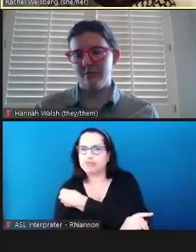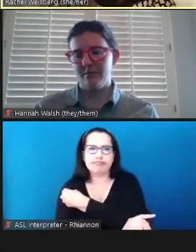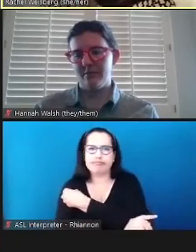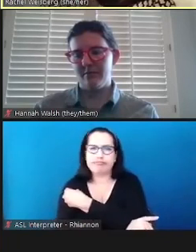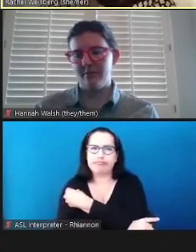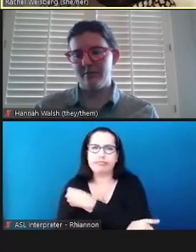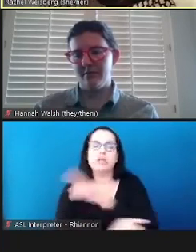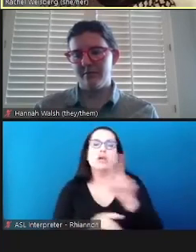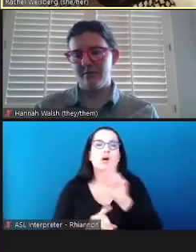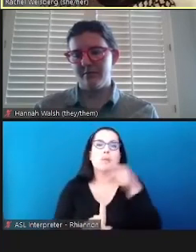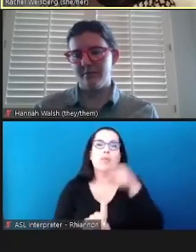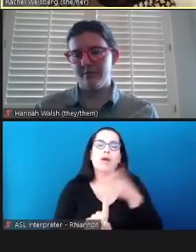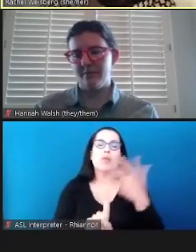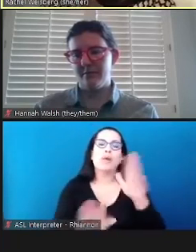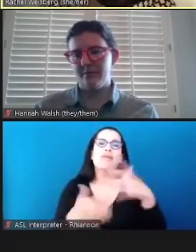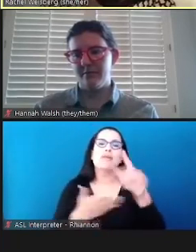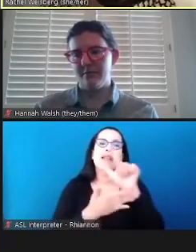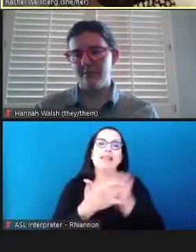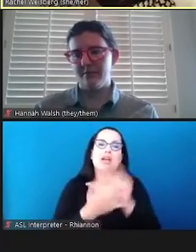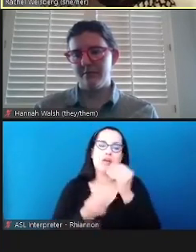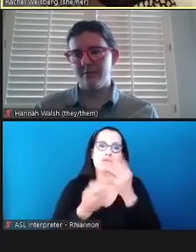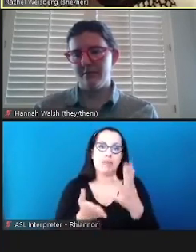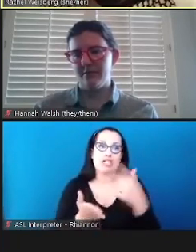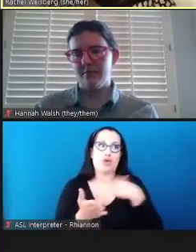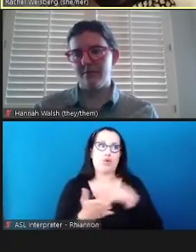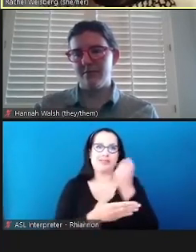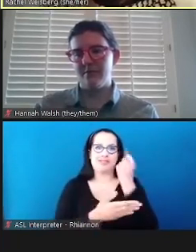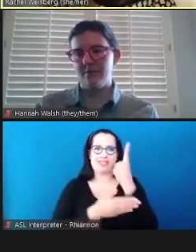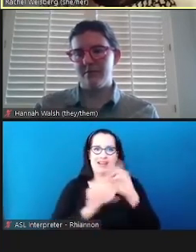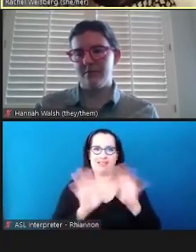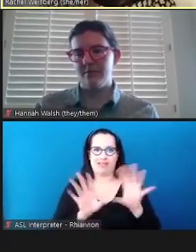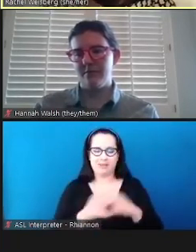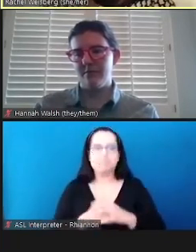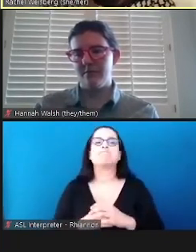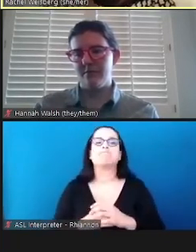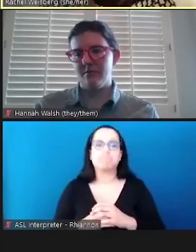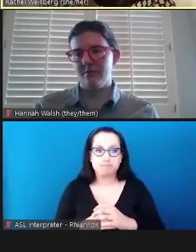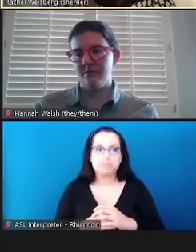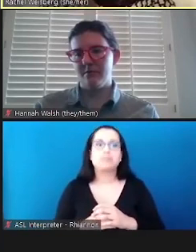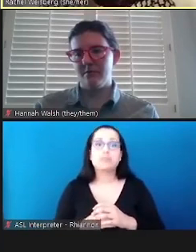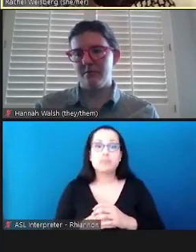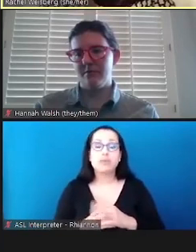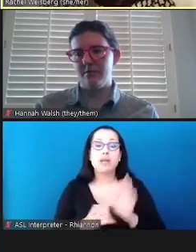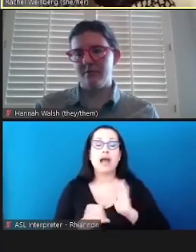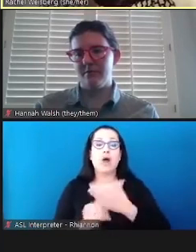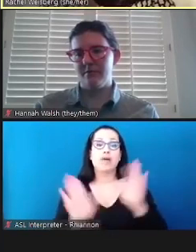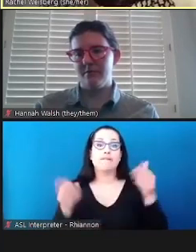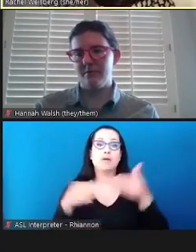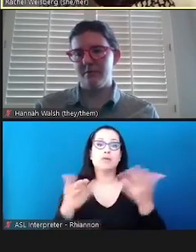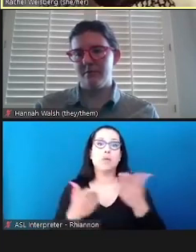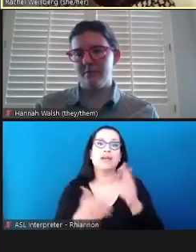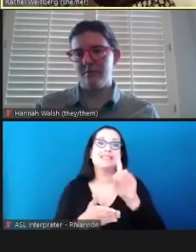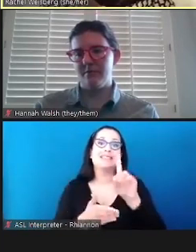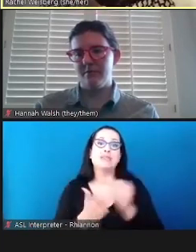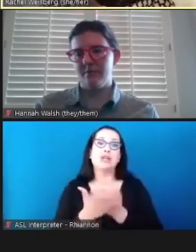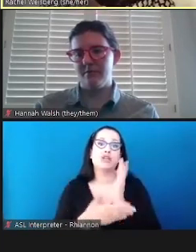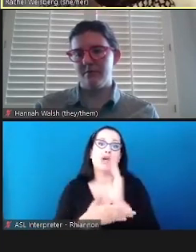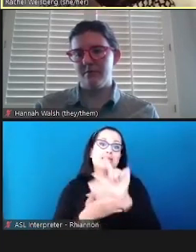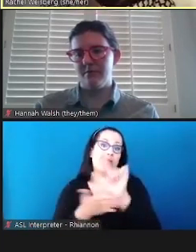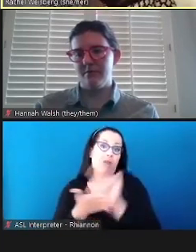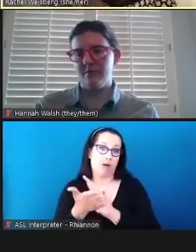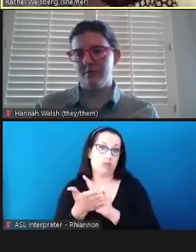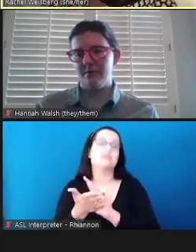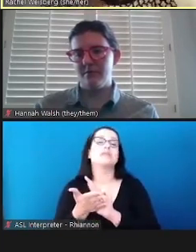the legal information that we best understand. And we're really going to focus on disability rights laws. And